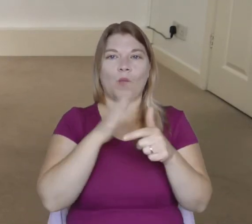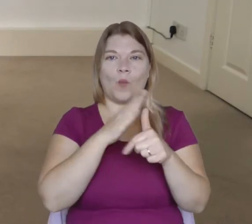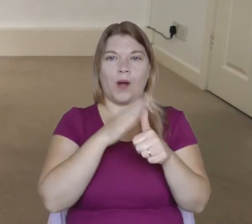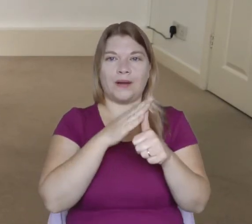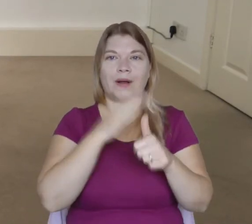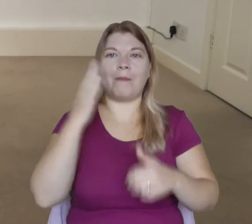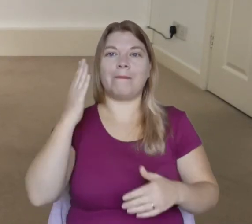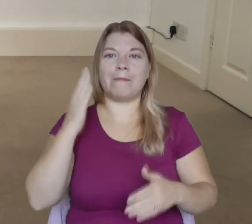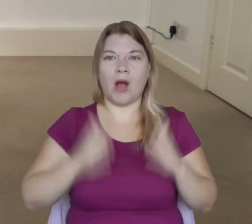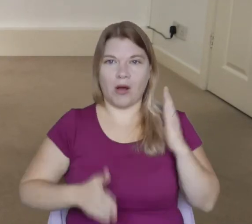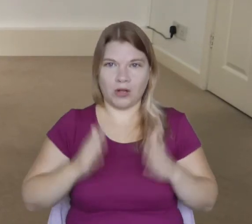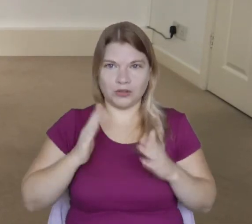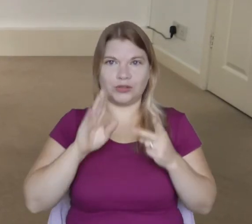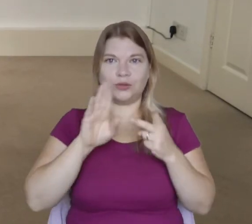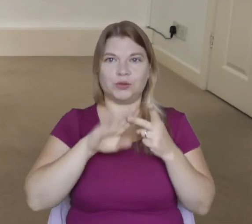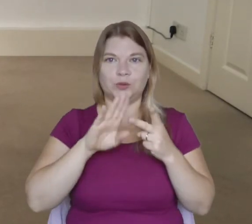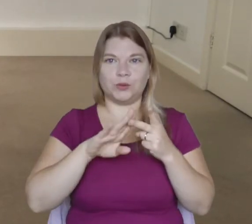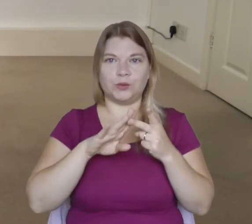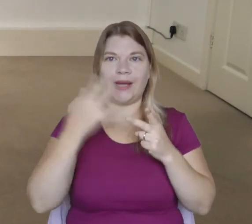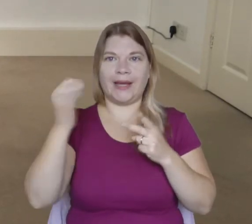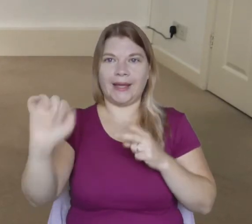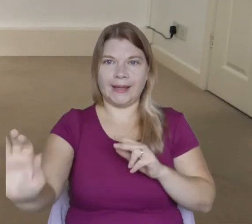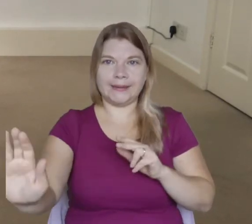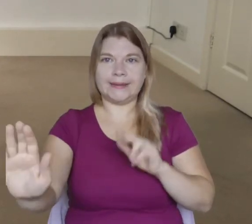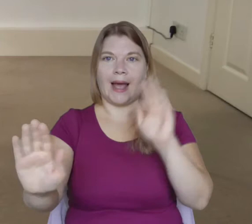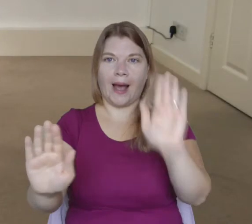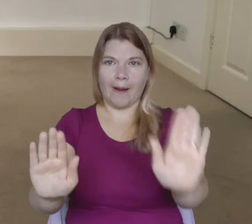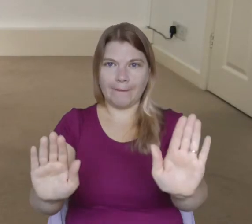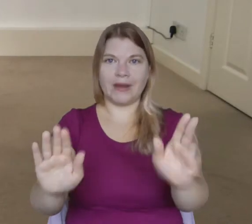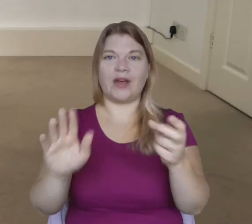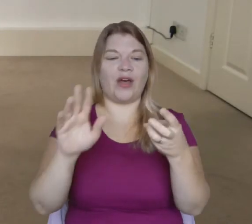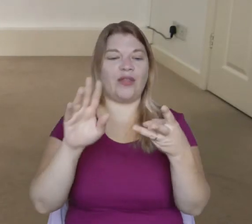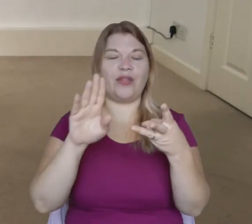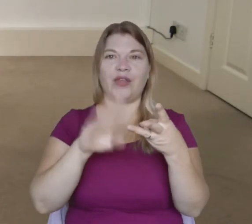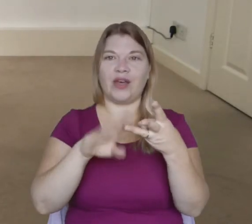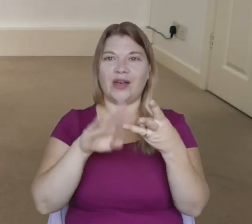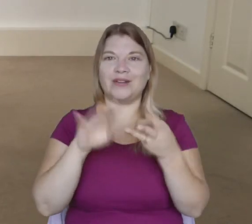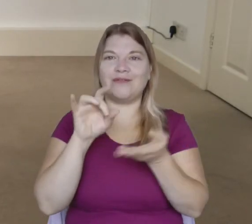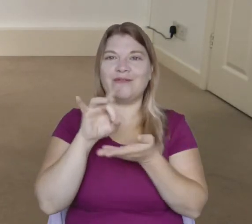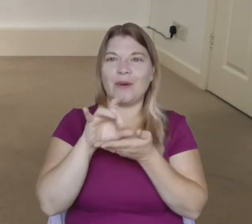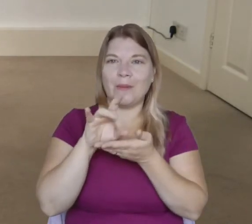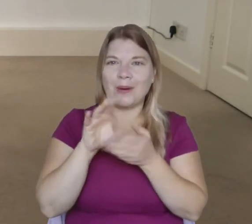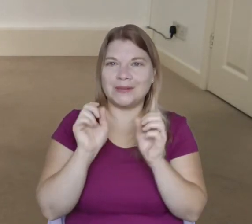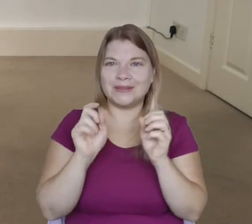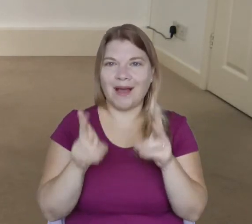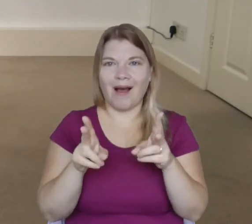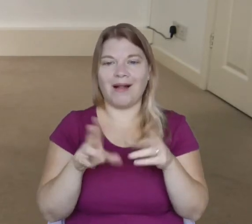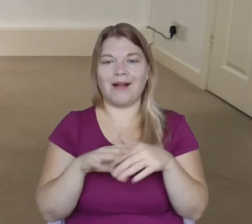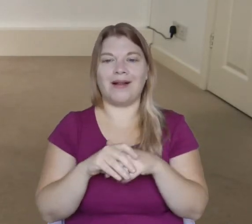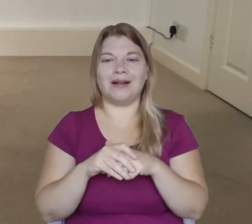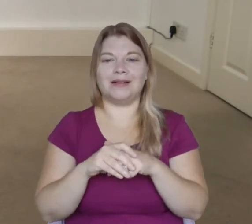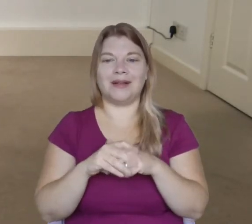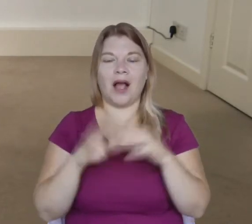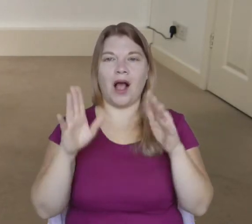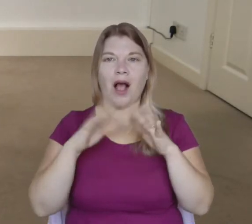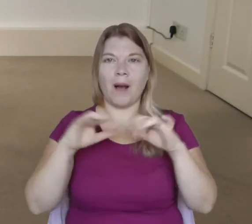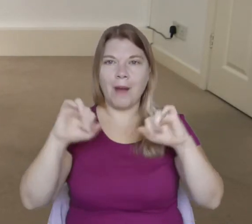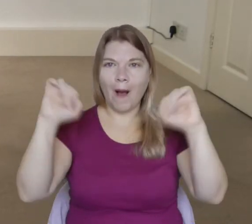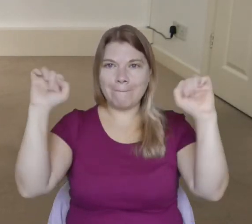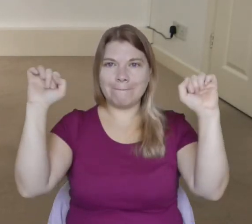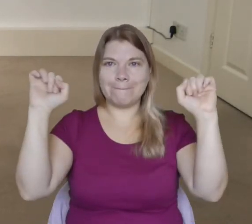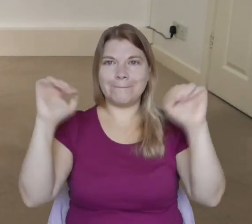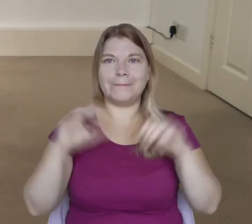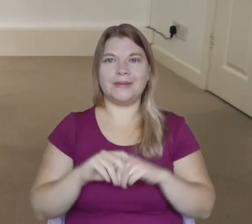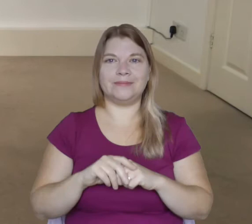is heel taps. 3 I'm going to call football scarf or footy scarf. So taking your arms up over your head, you